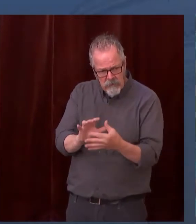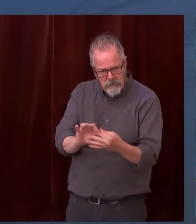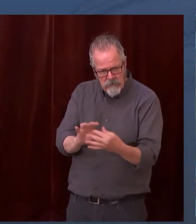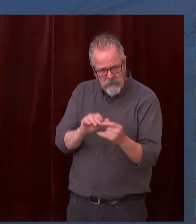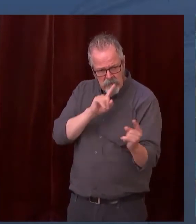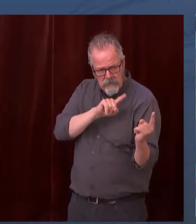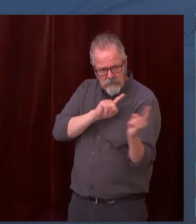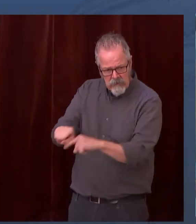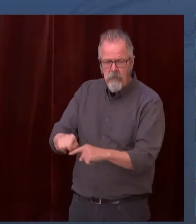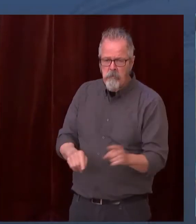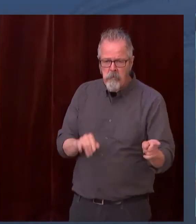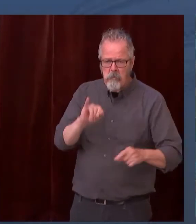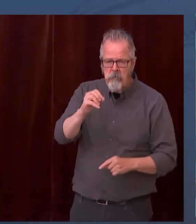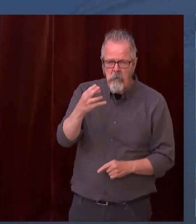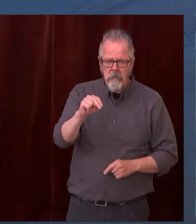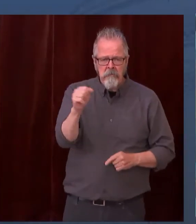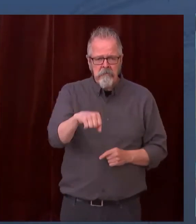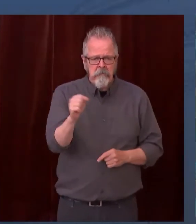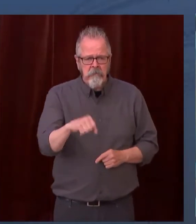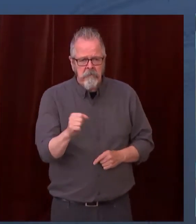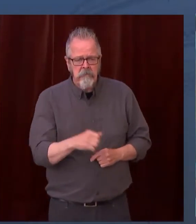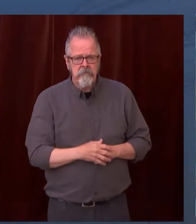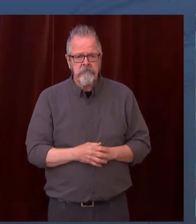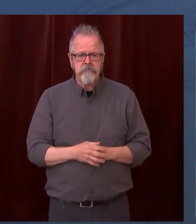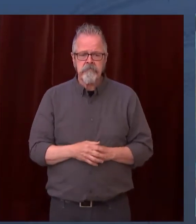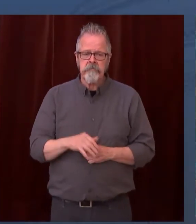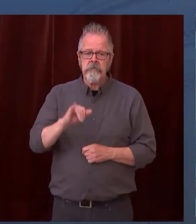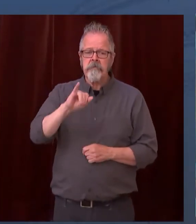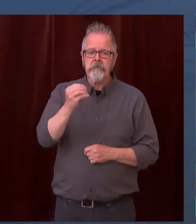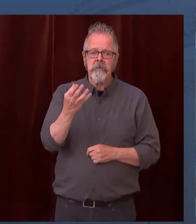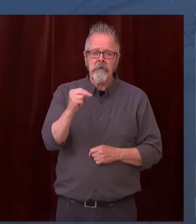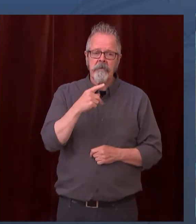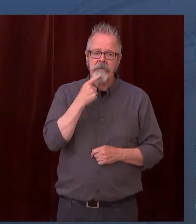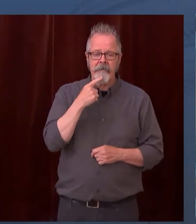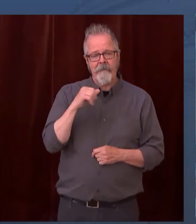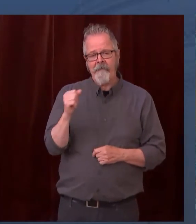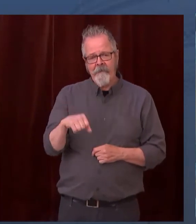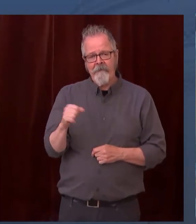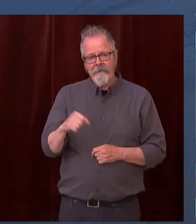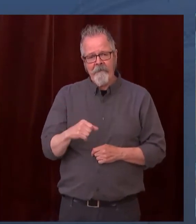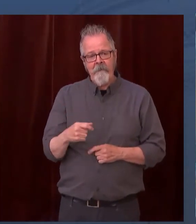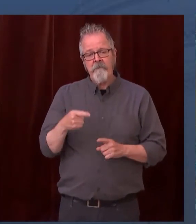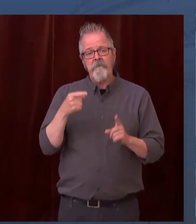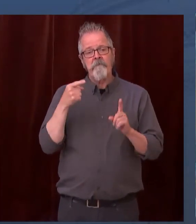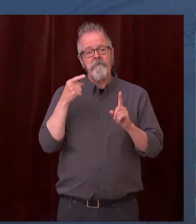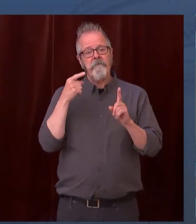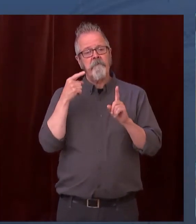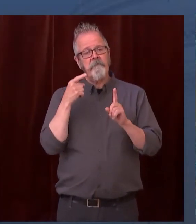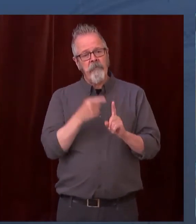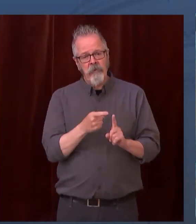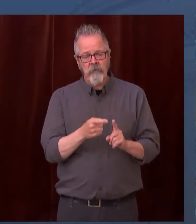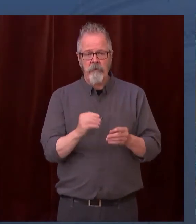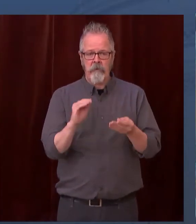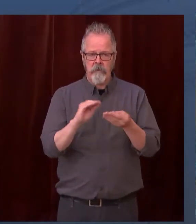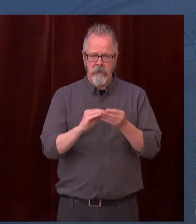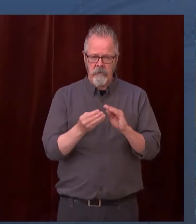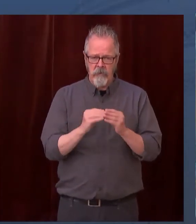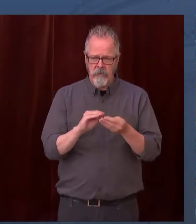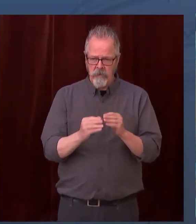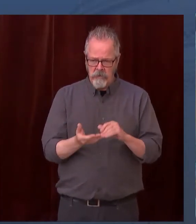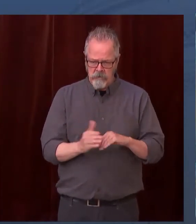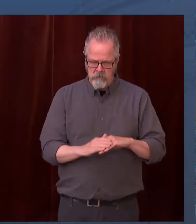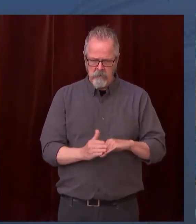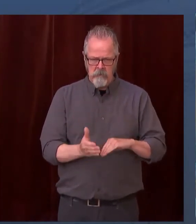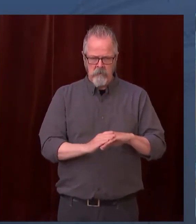increased activity, and that, as the governor said, the social interactions are increasing the